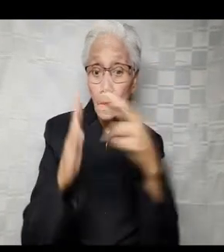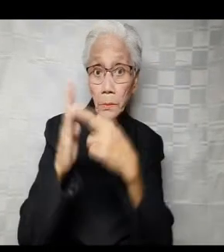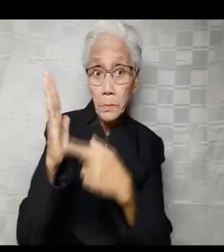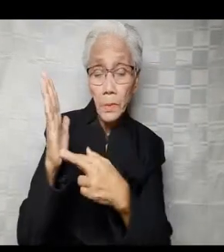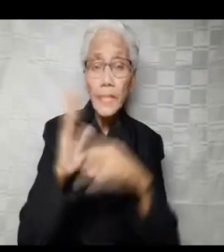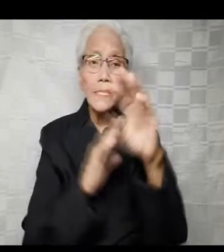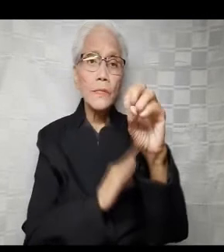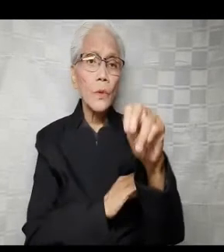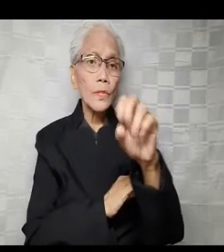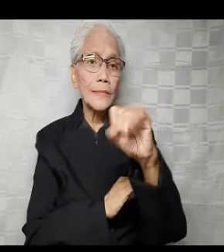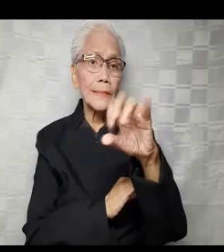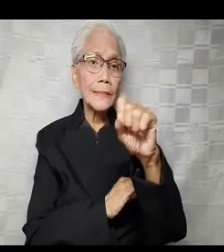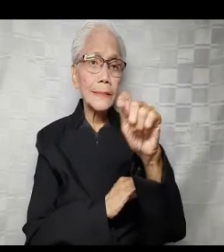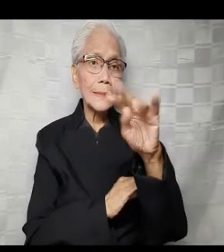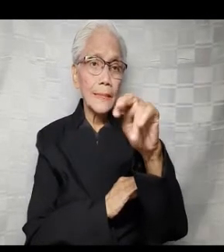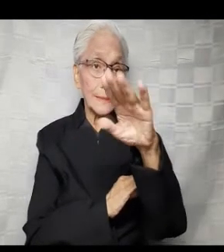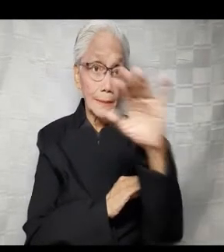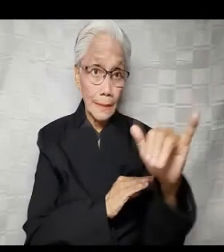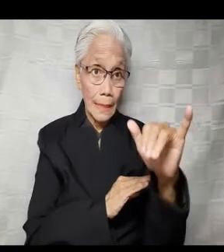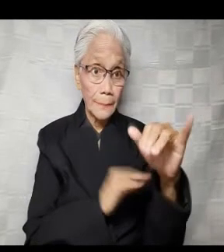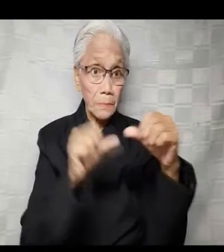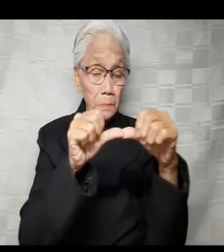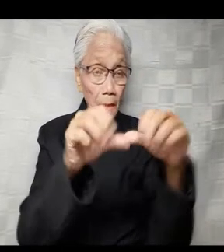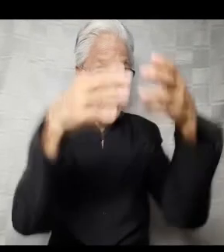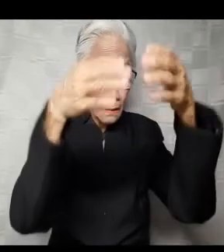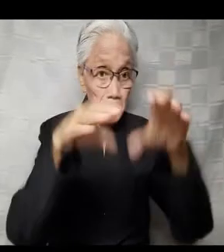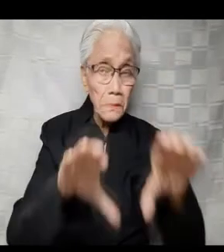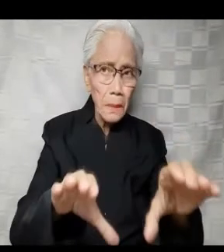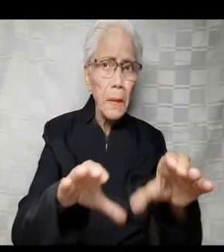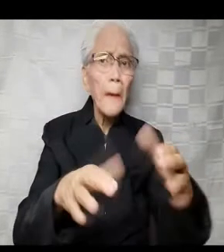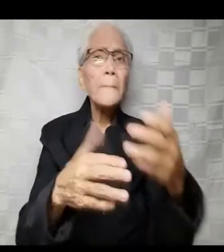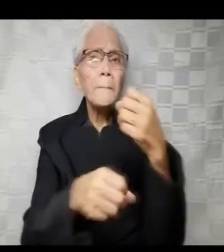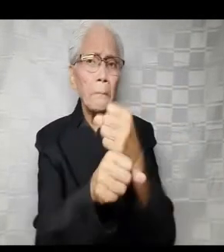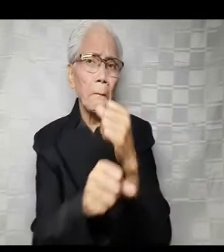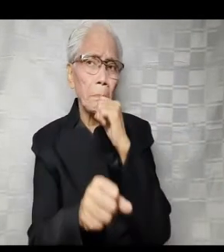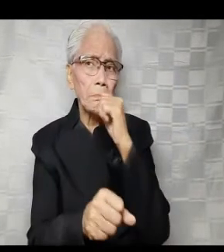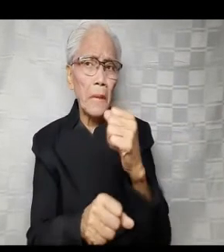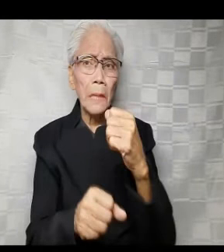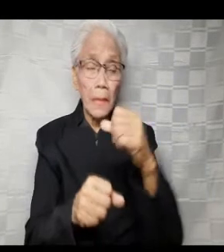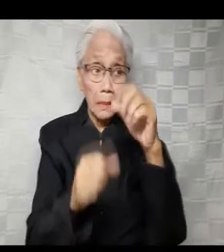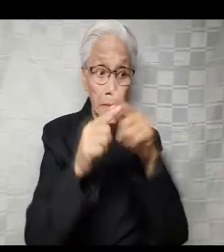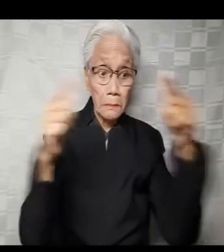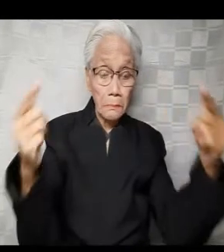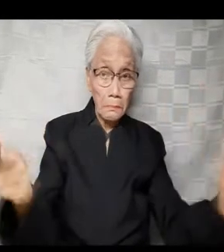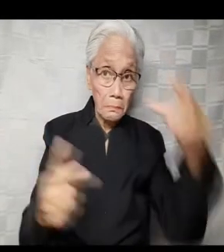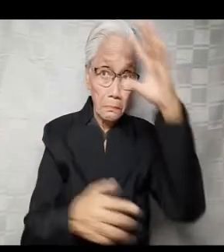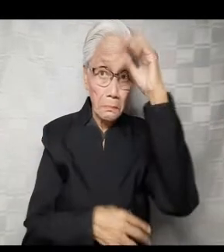golden rule is consistency. Good, consistent circumstances don't make men